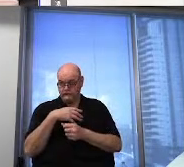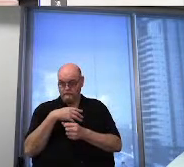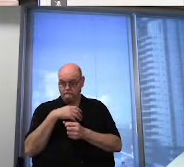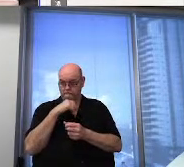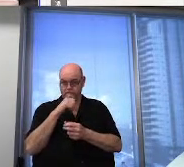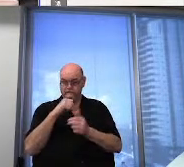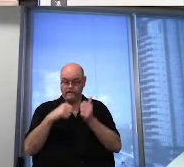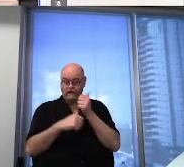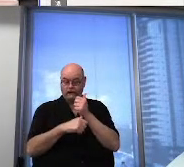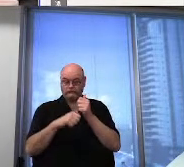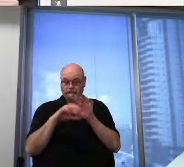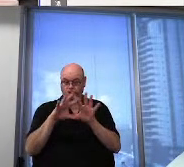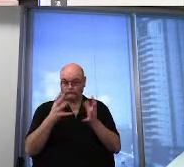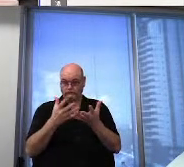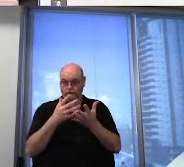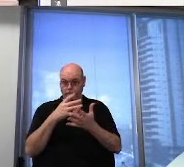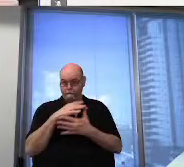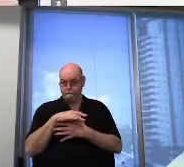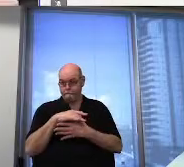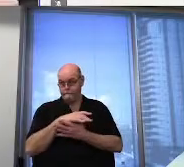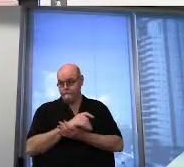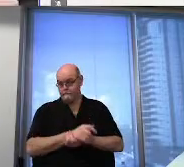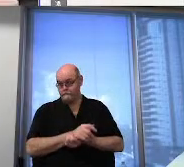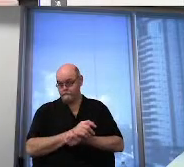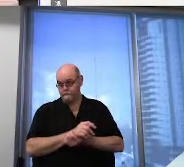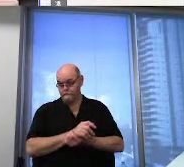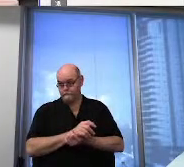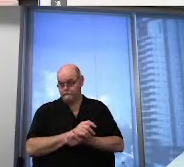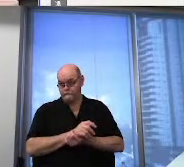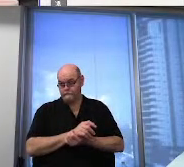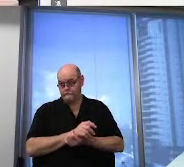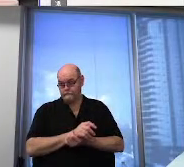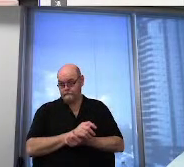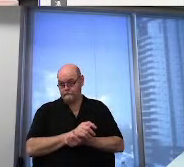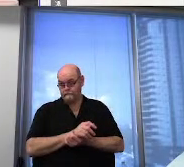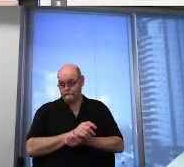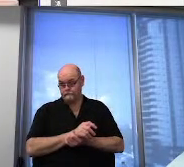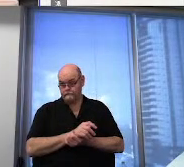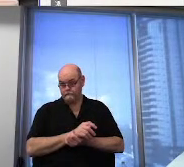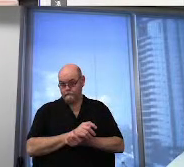Objection beyond the scope of the direct examination of the witness.